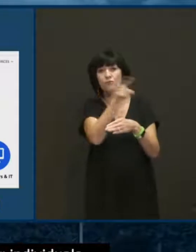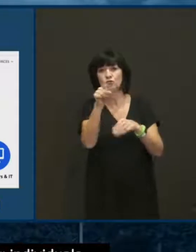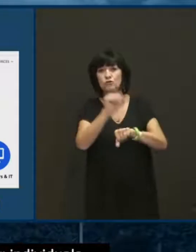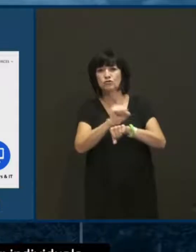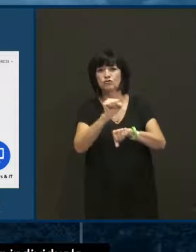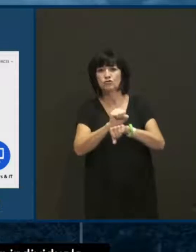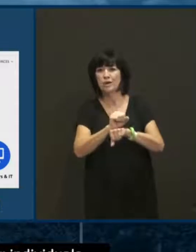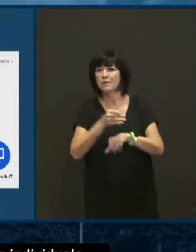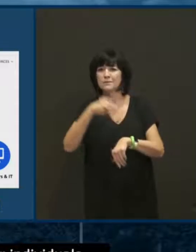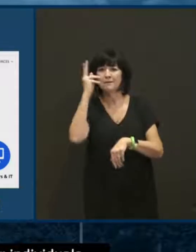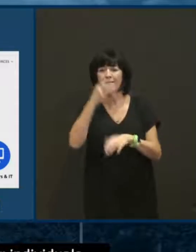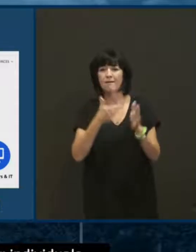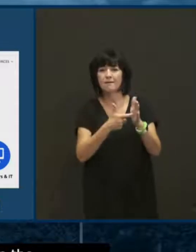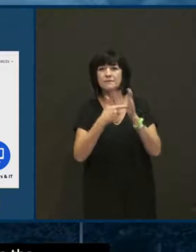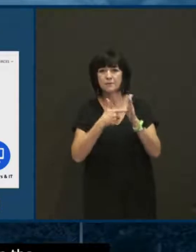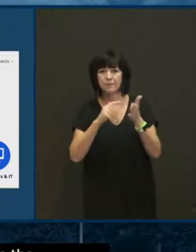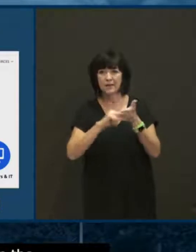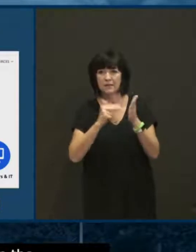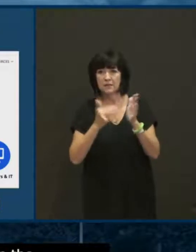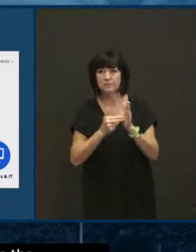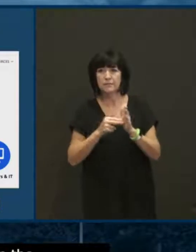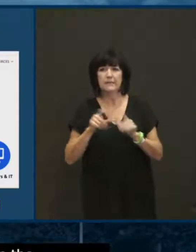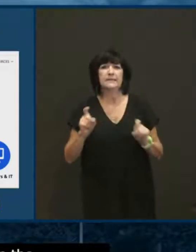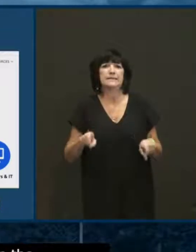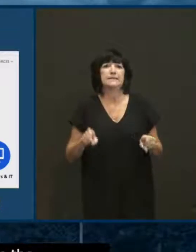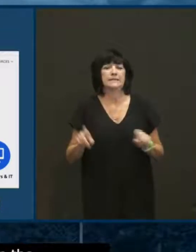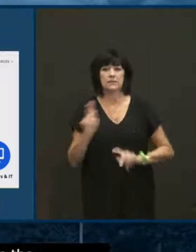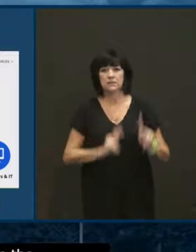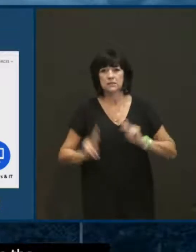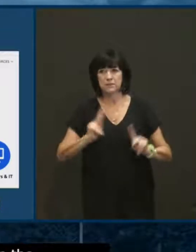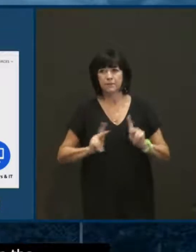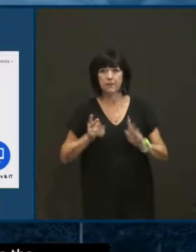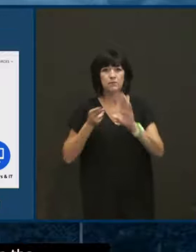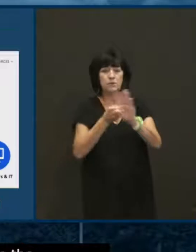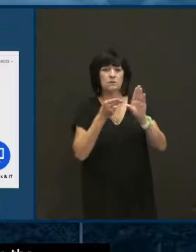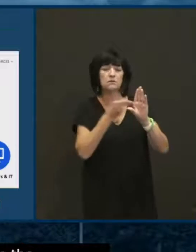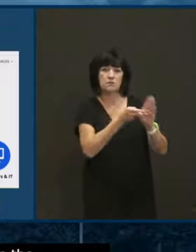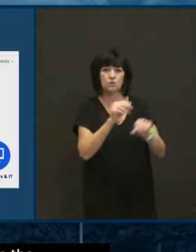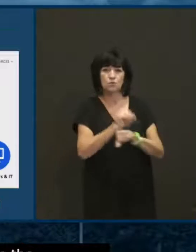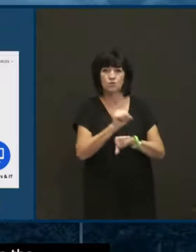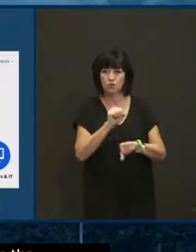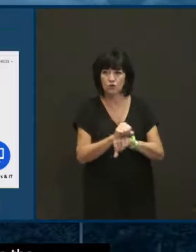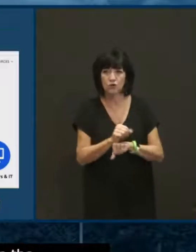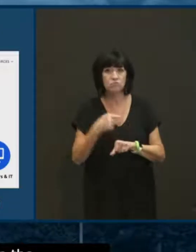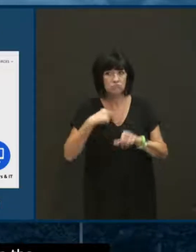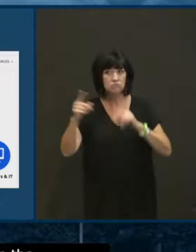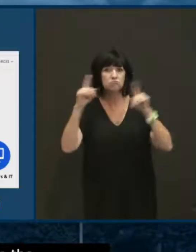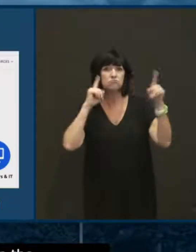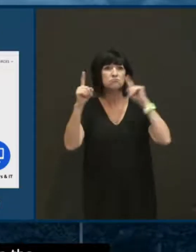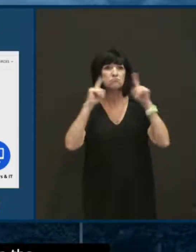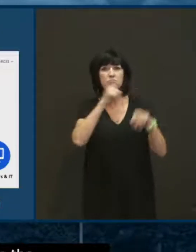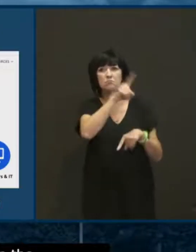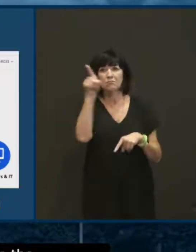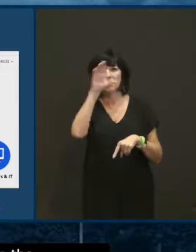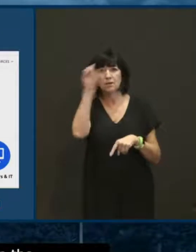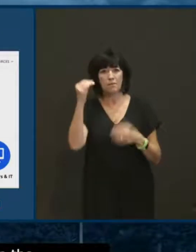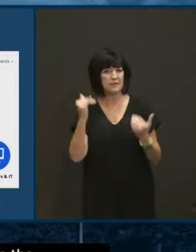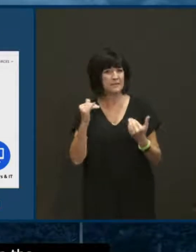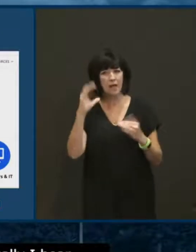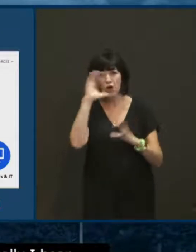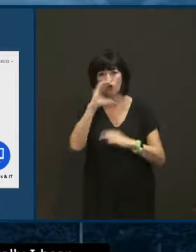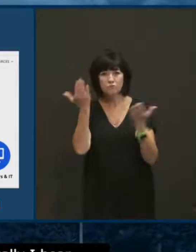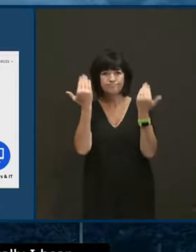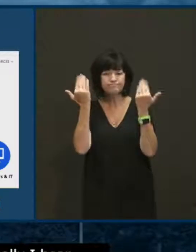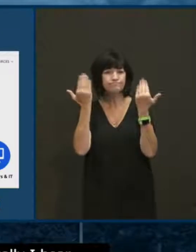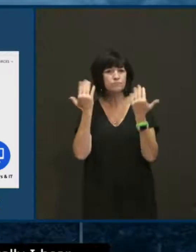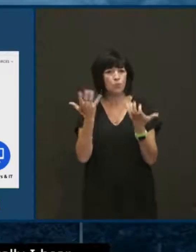right now. And ironically, I hear from a lot of employers that they're looking for people to fill jobs that they